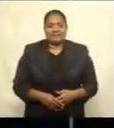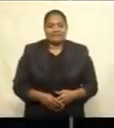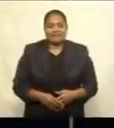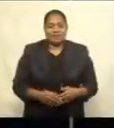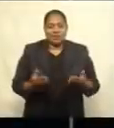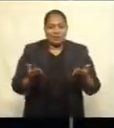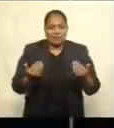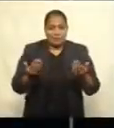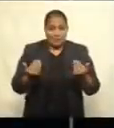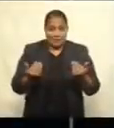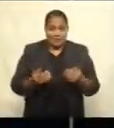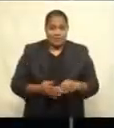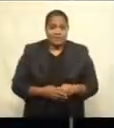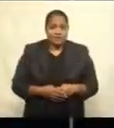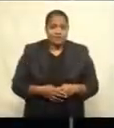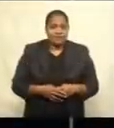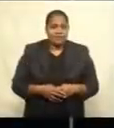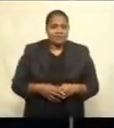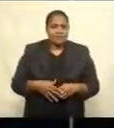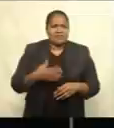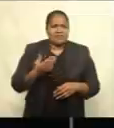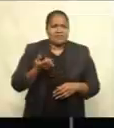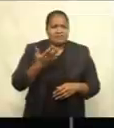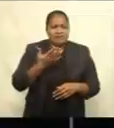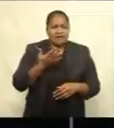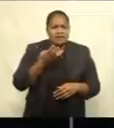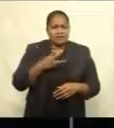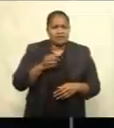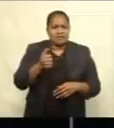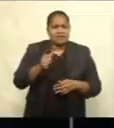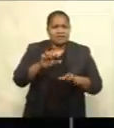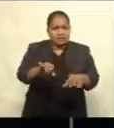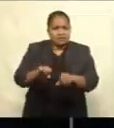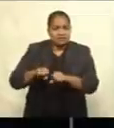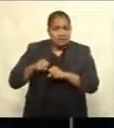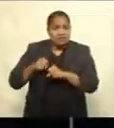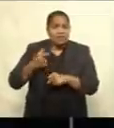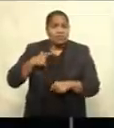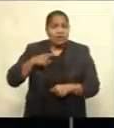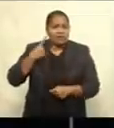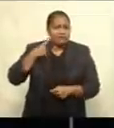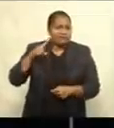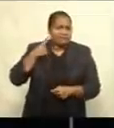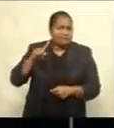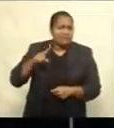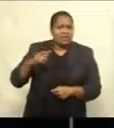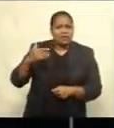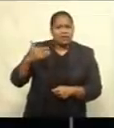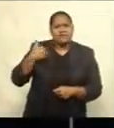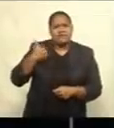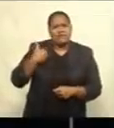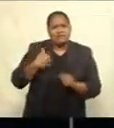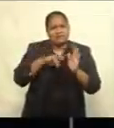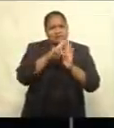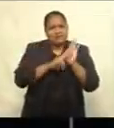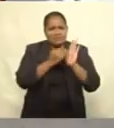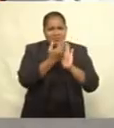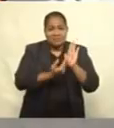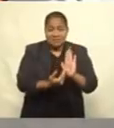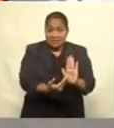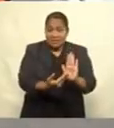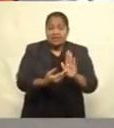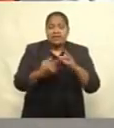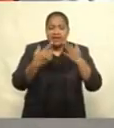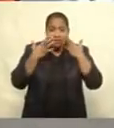Welcome back. 86 arrests have been made in 24 hours for breach of health restrictions and curfew orders. Acting Commissioner of